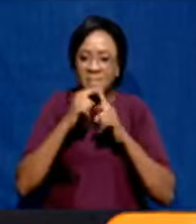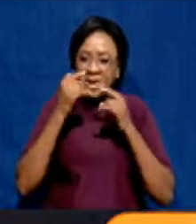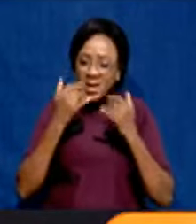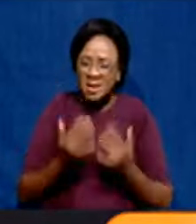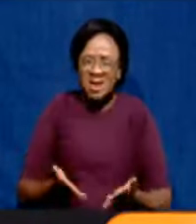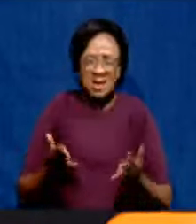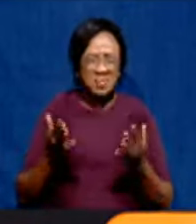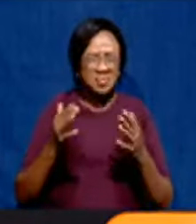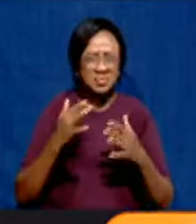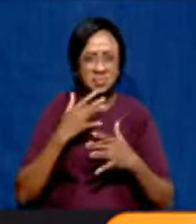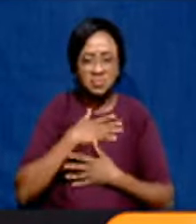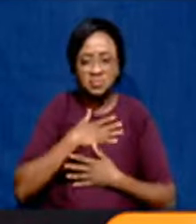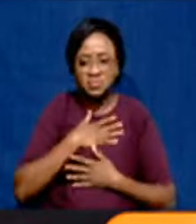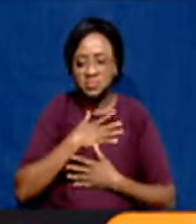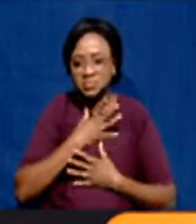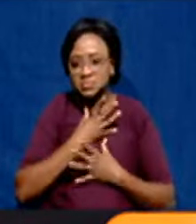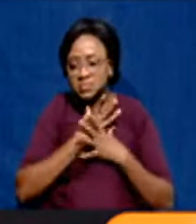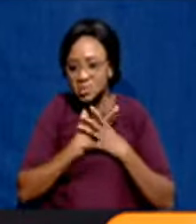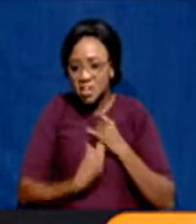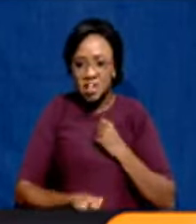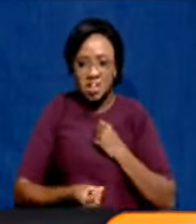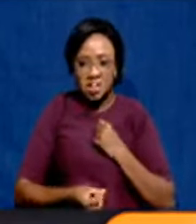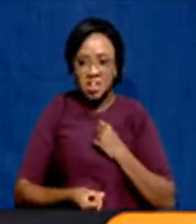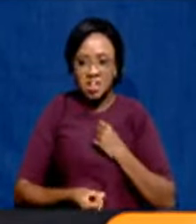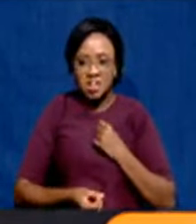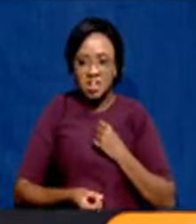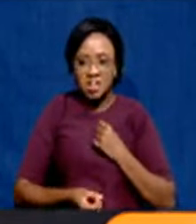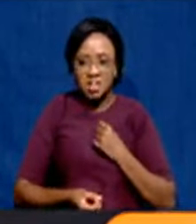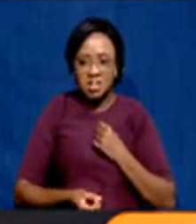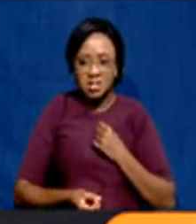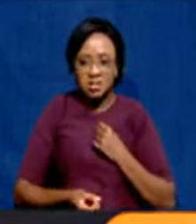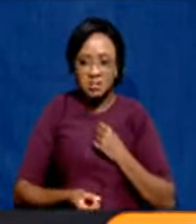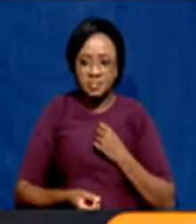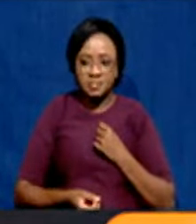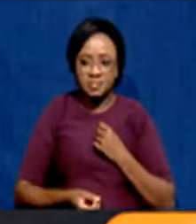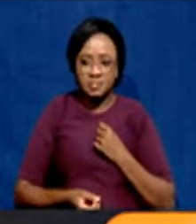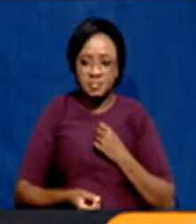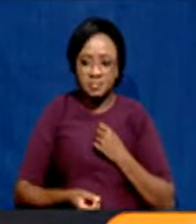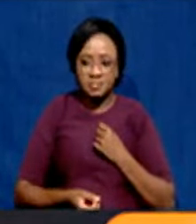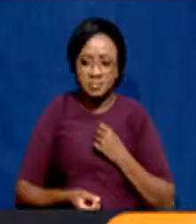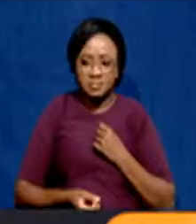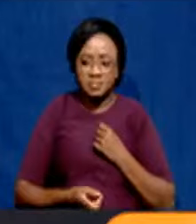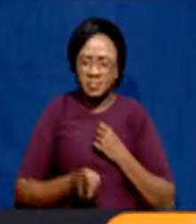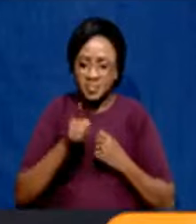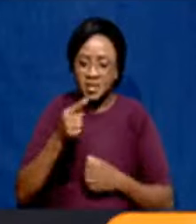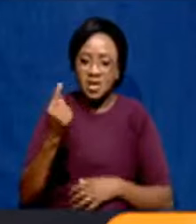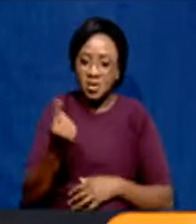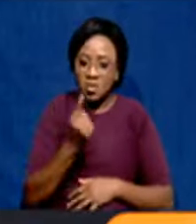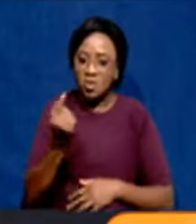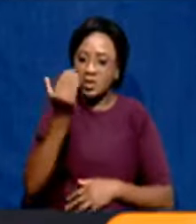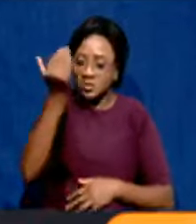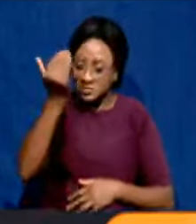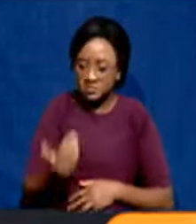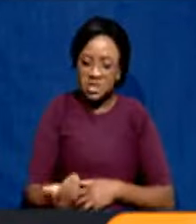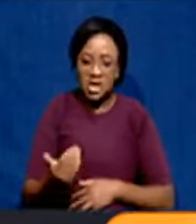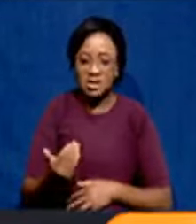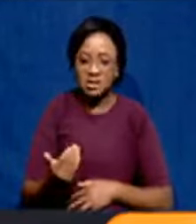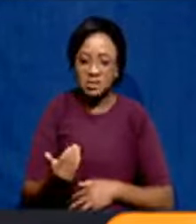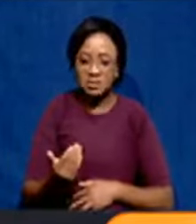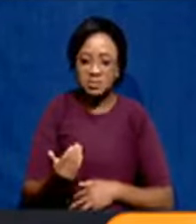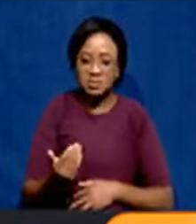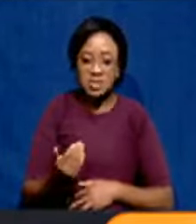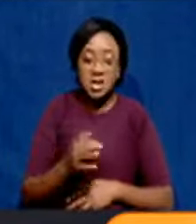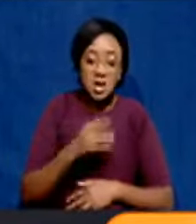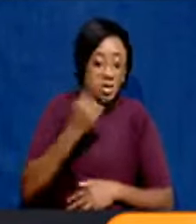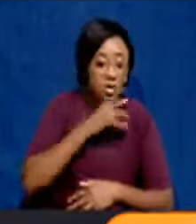know some of the things that we never knew about Kiptum, that he was an only child. Yes. Only child, not